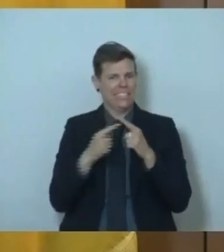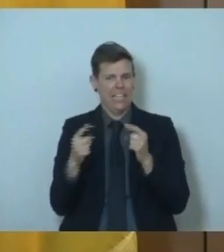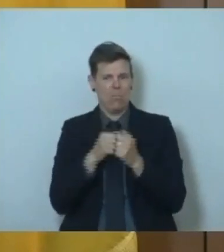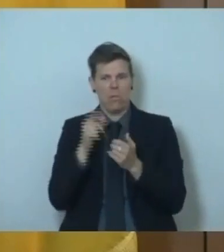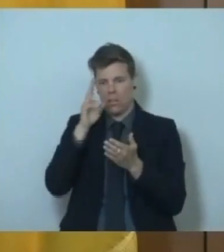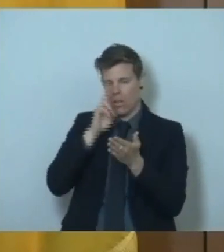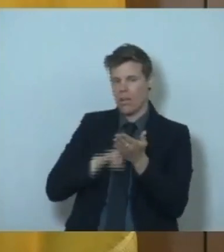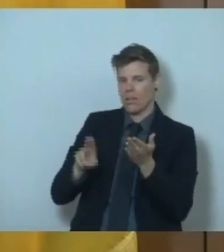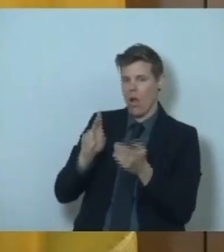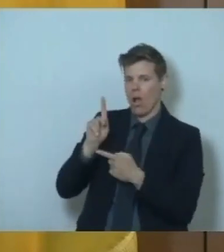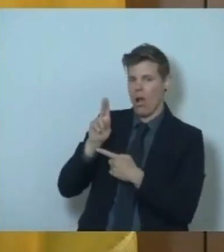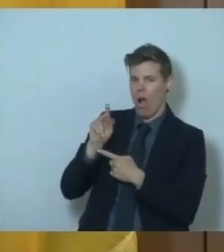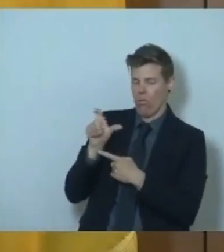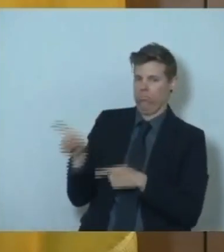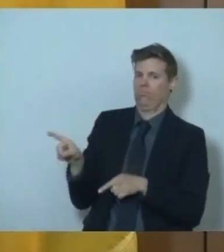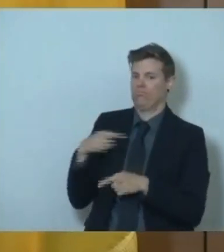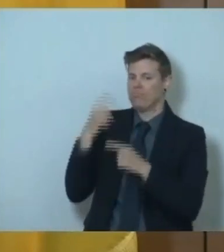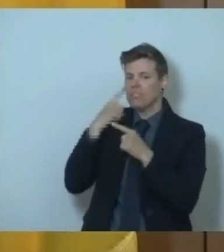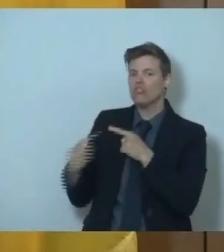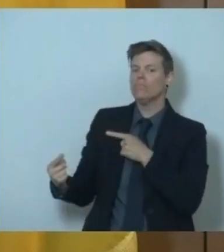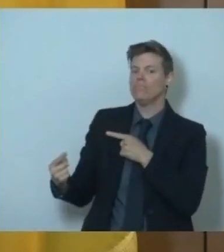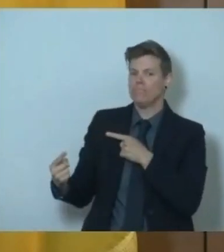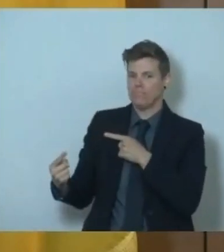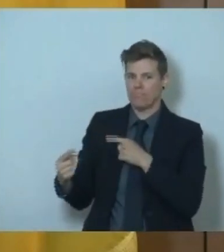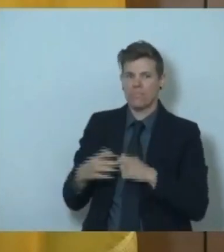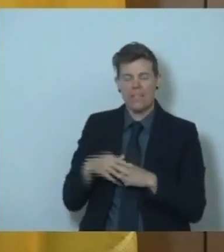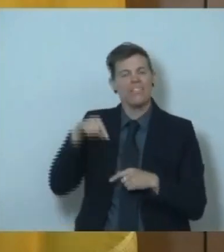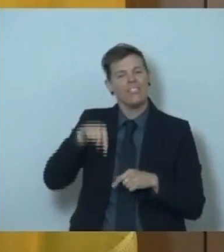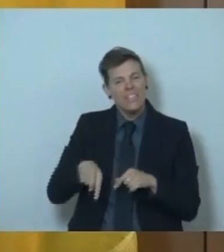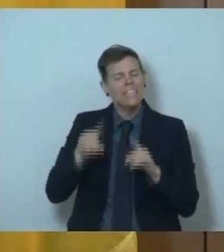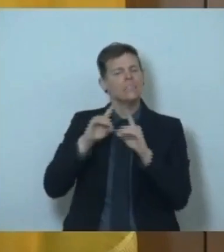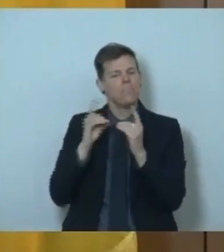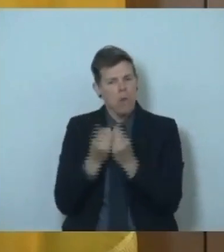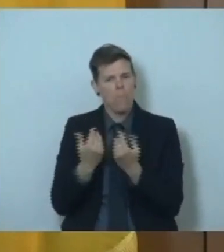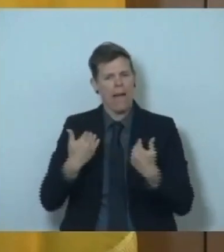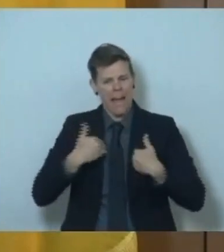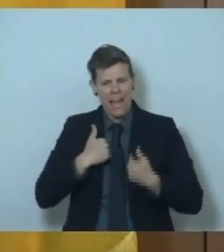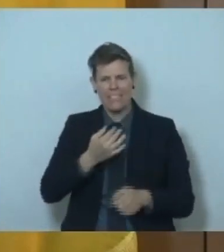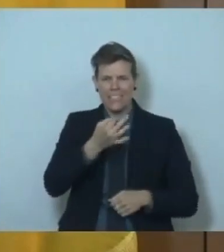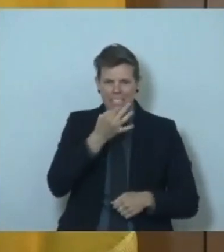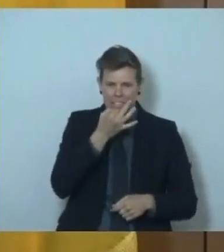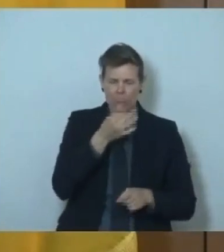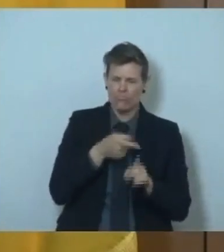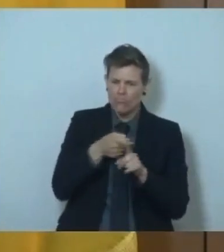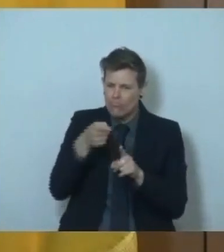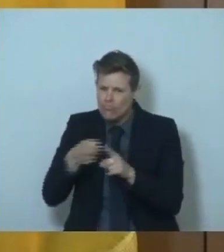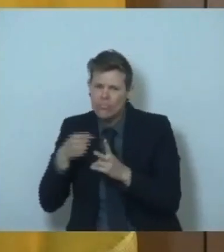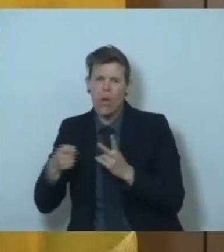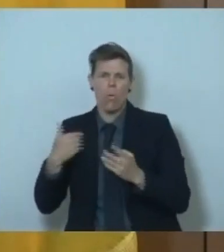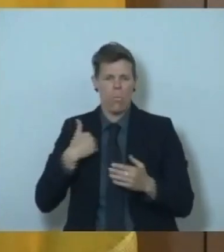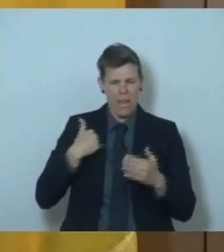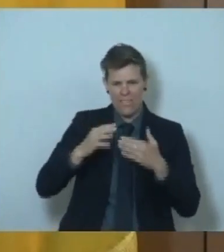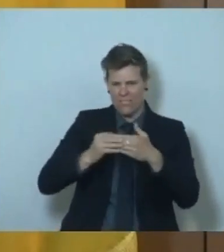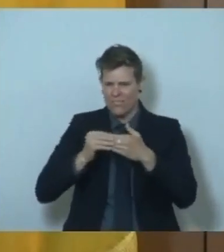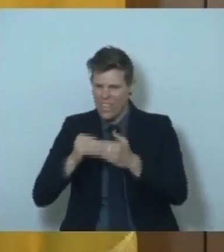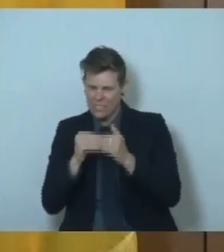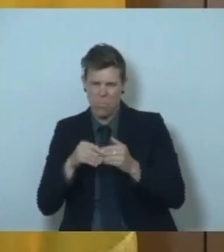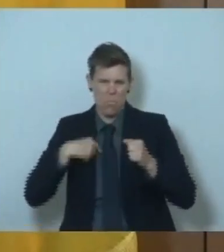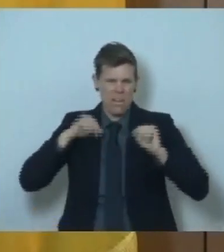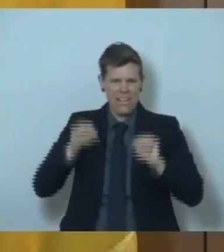has the kind of expertise that can, and flexibility to do any number of things in real time, and